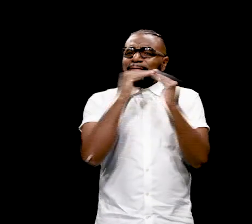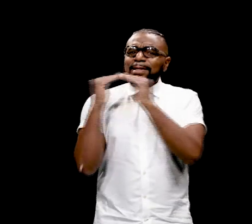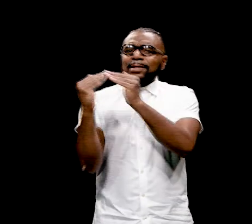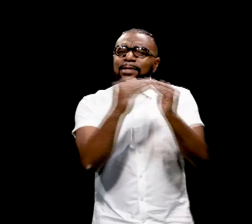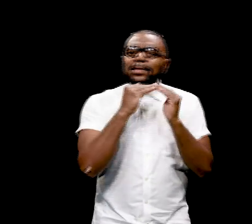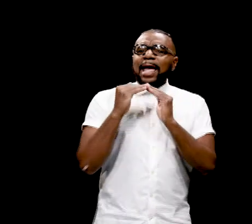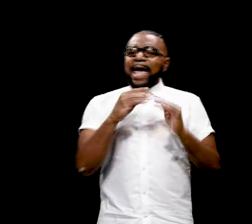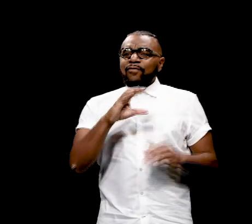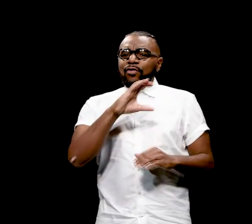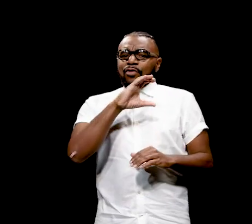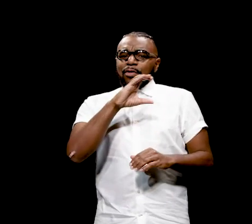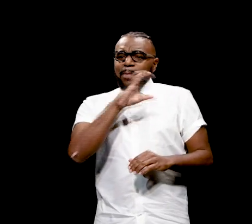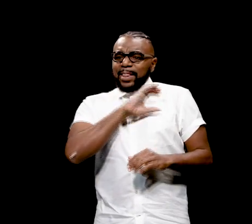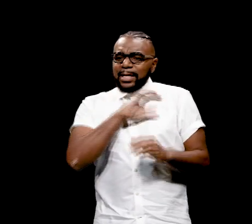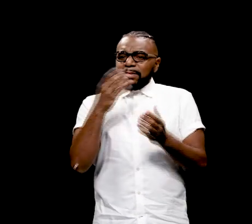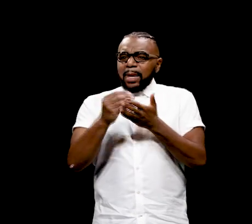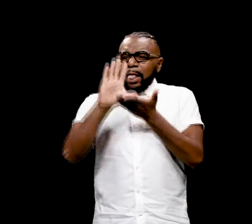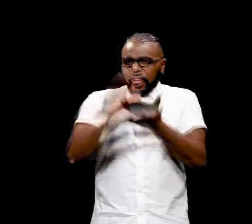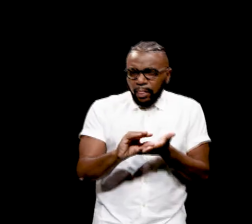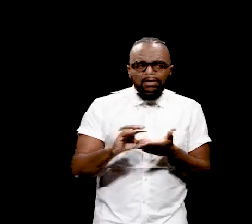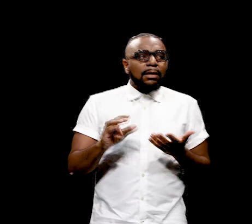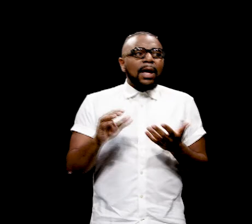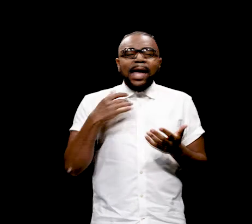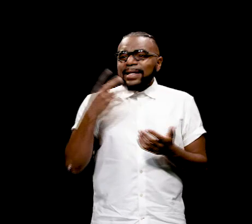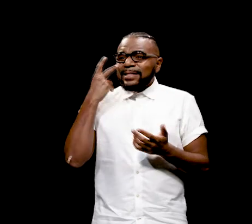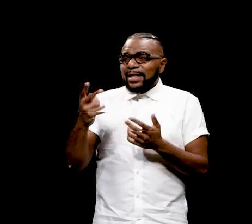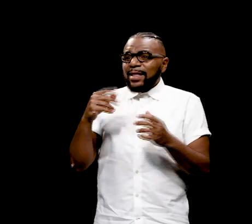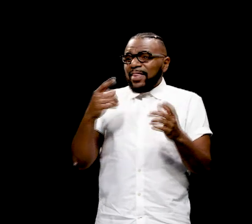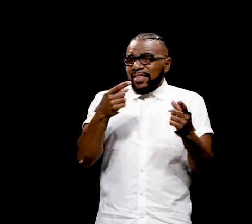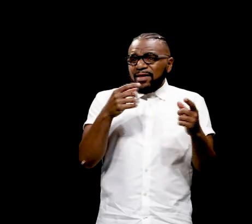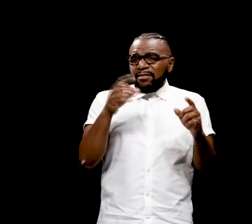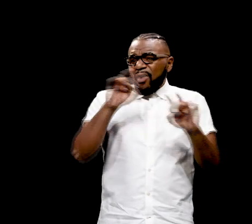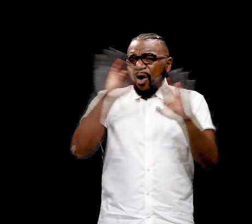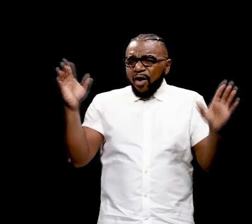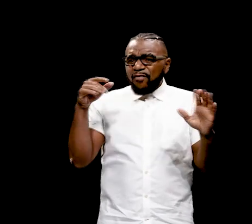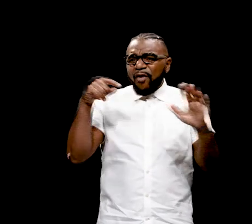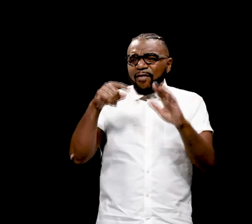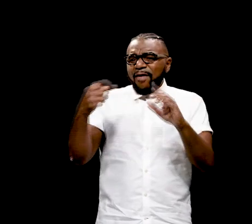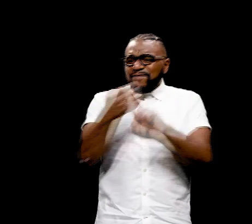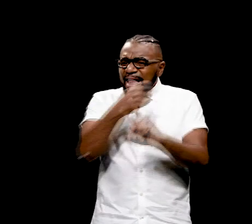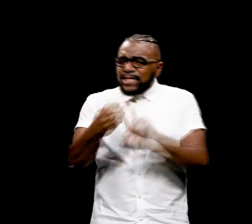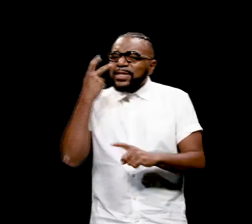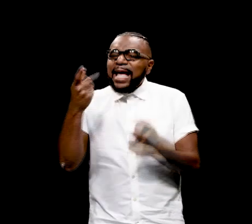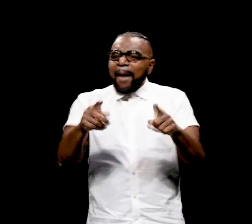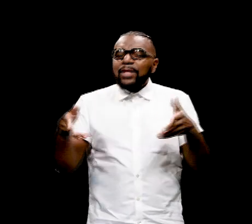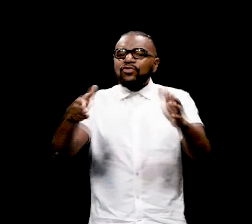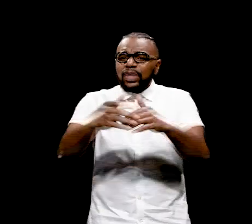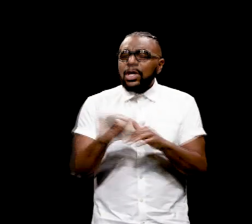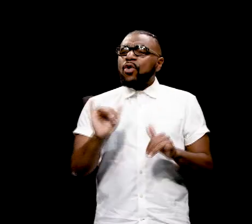to address some of the violence we've seen on the streets, and yes, how we address vulnerable populations, particularly the